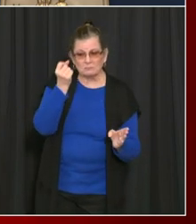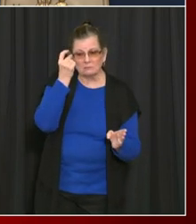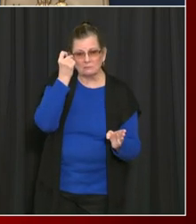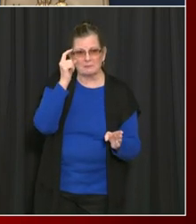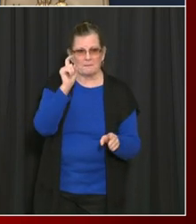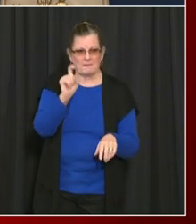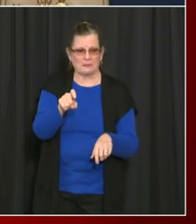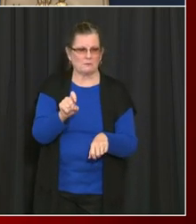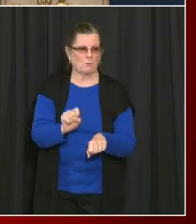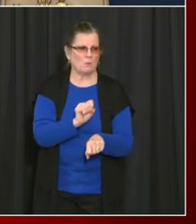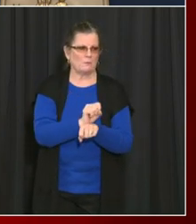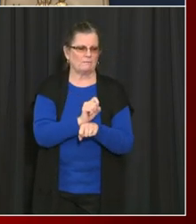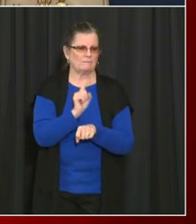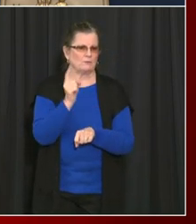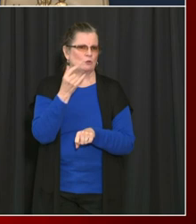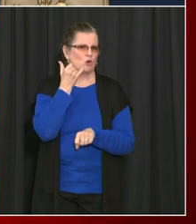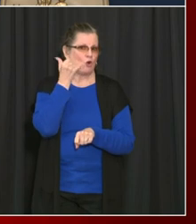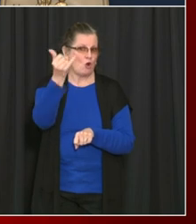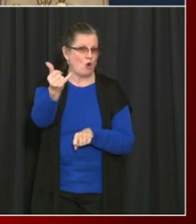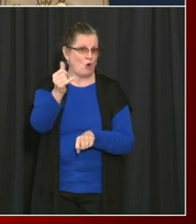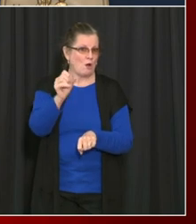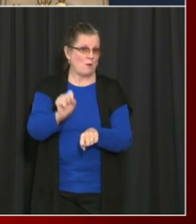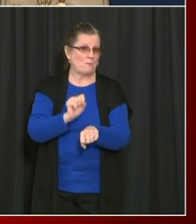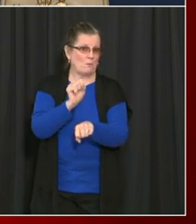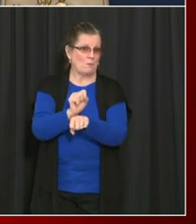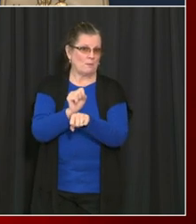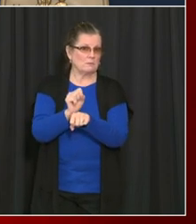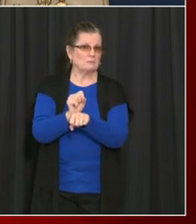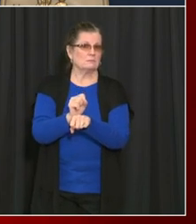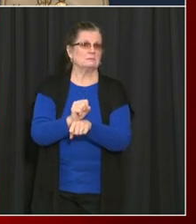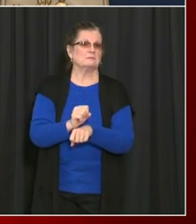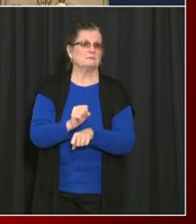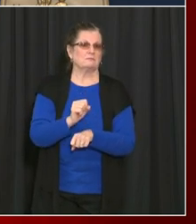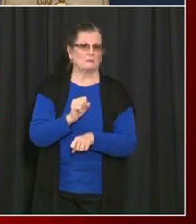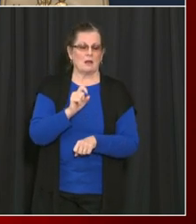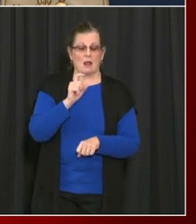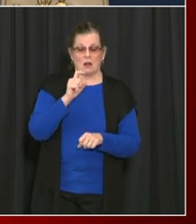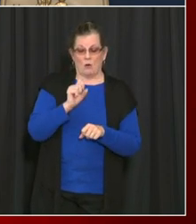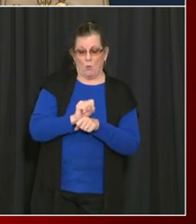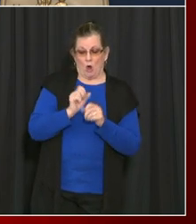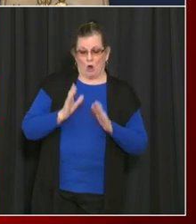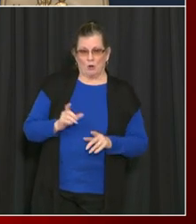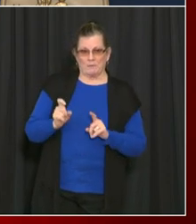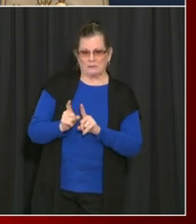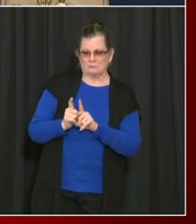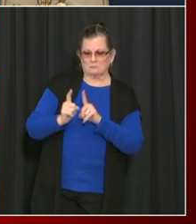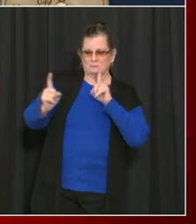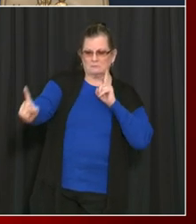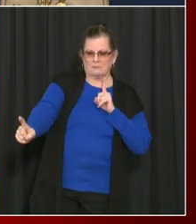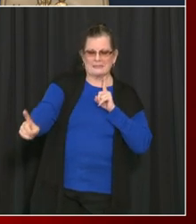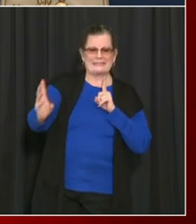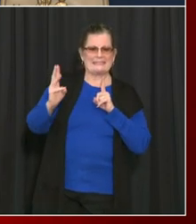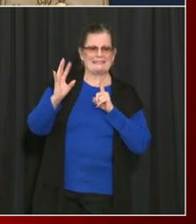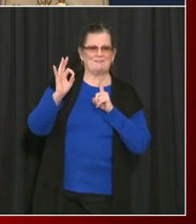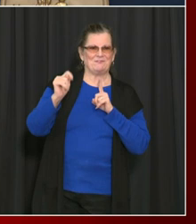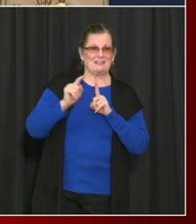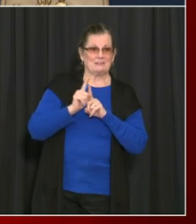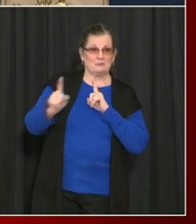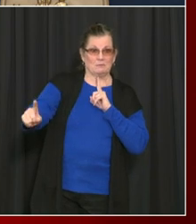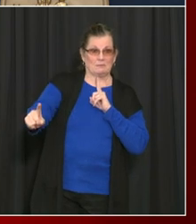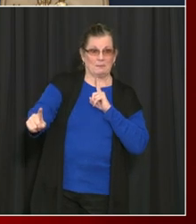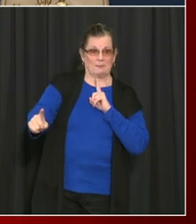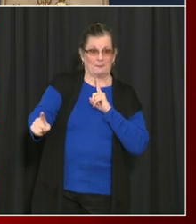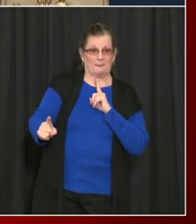only. Workstations will need to be 6 feet apart, and the services that can be offered